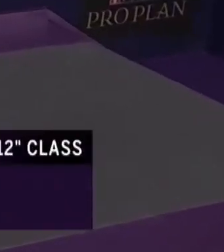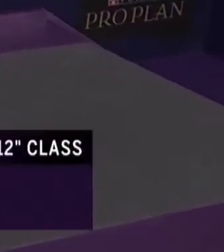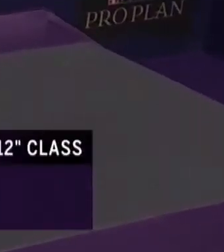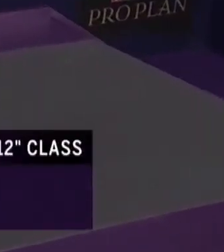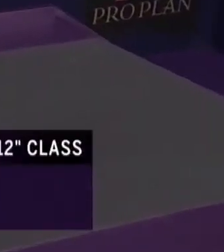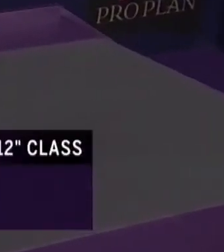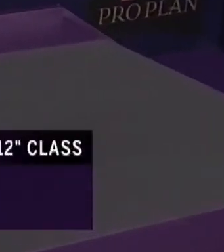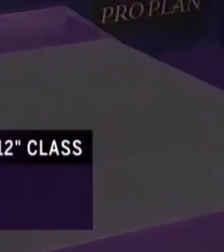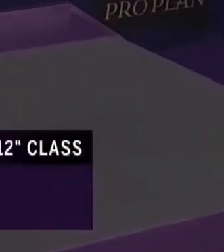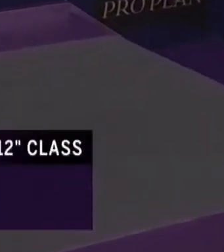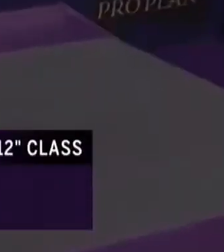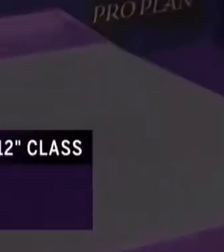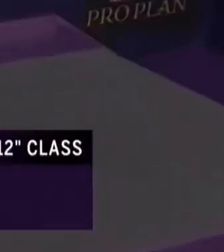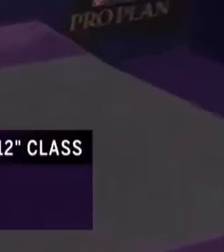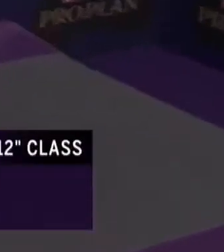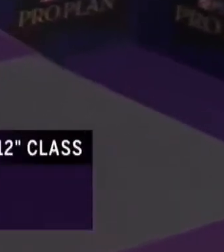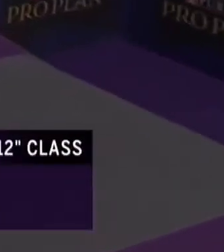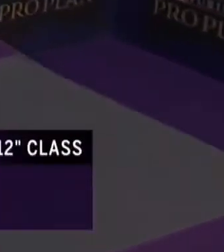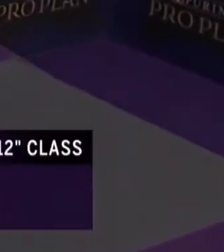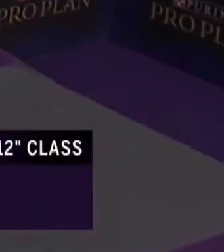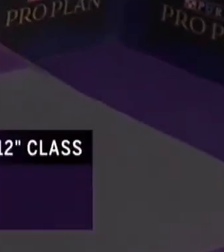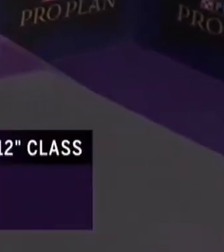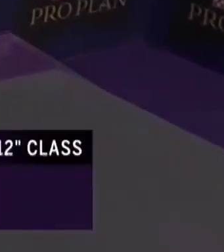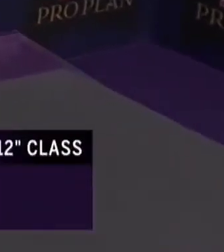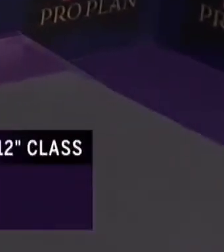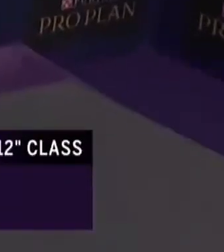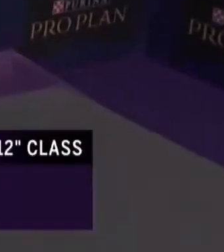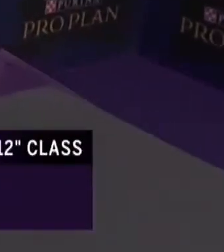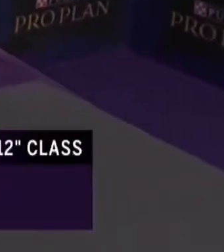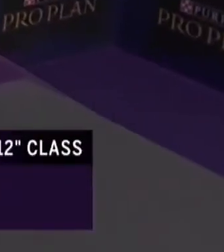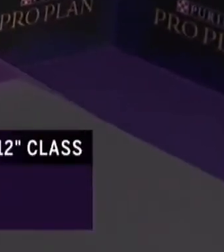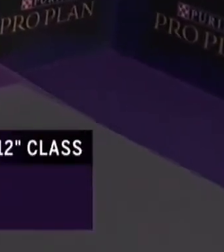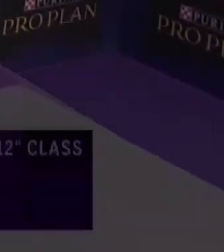the Papillon, handled by Sarah Rutland of Delaware, Ohio.